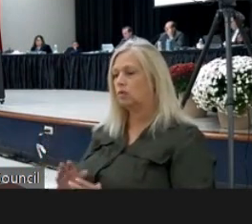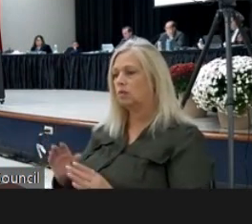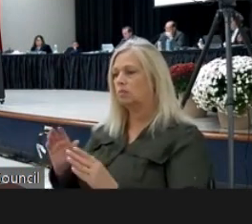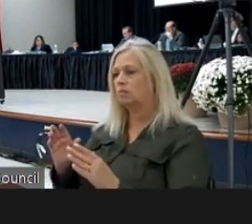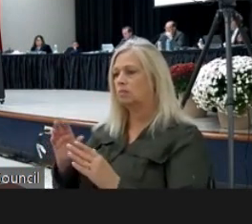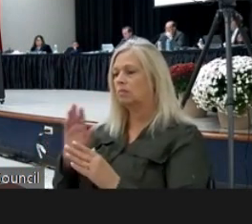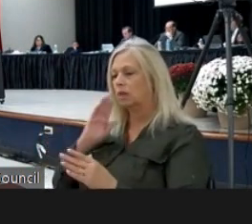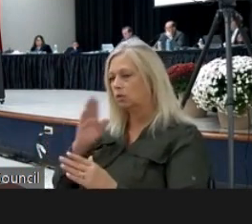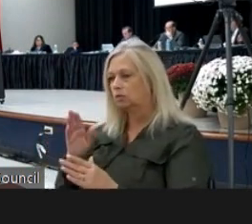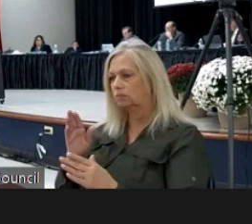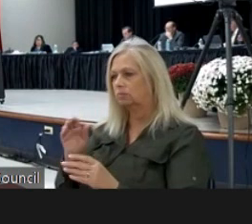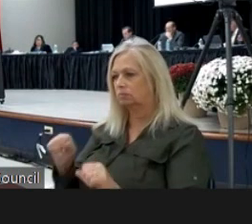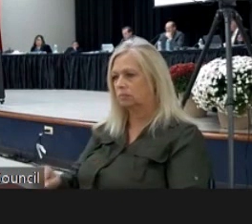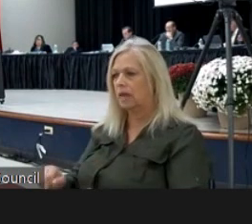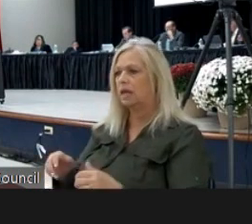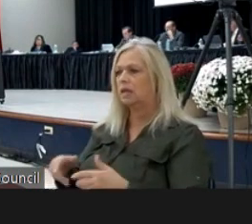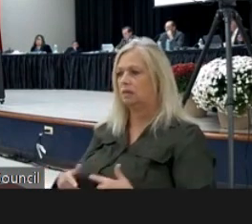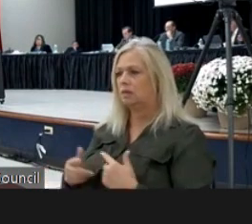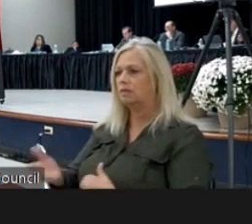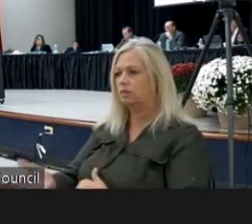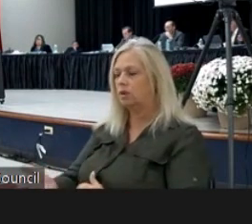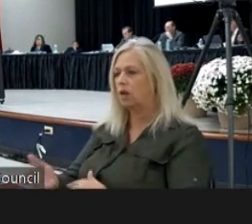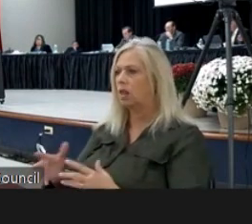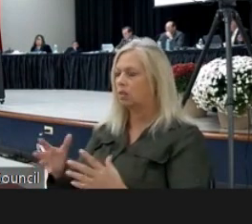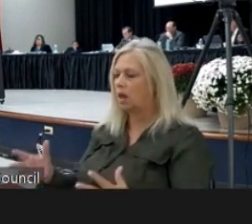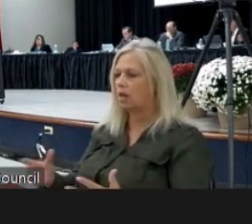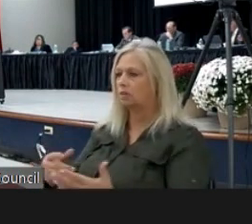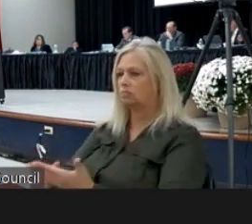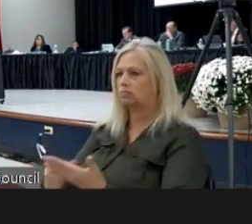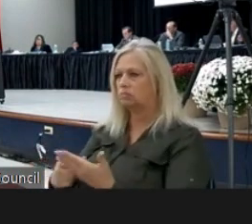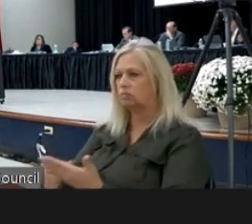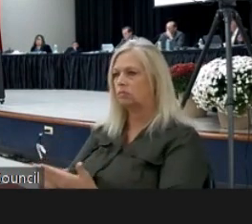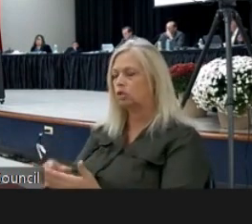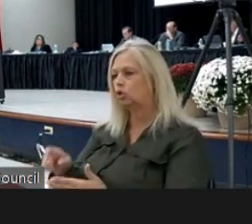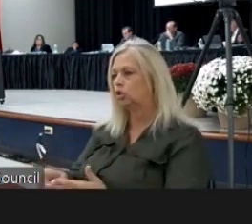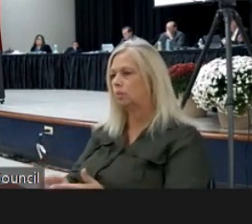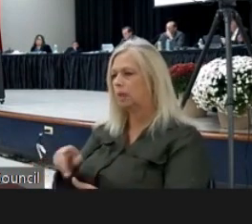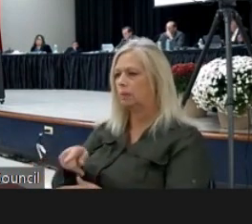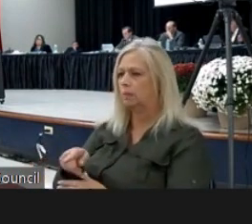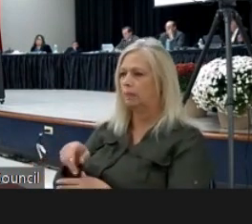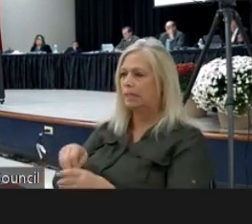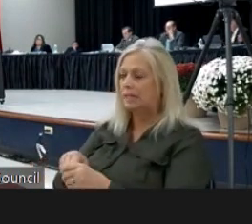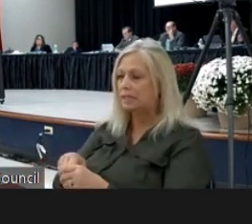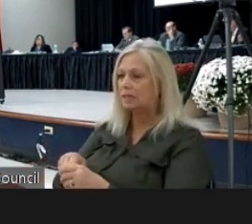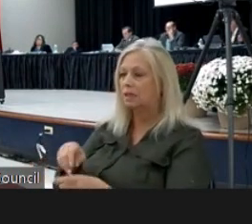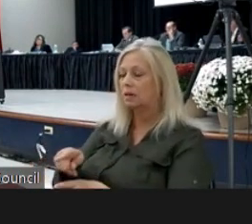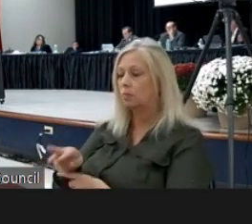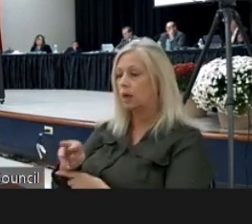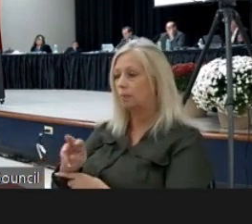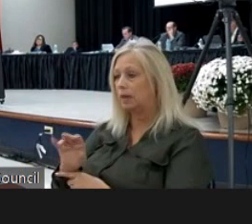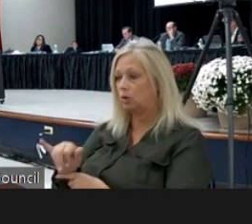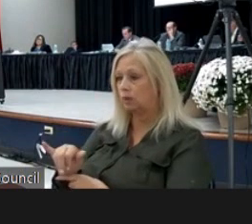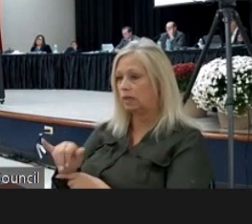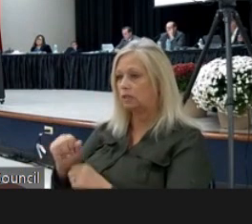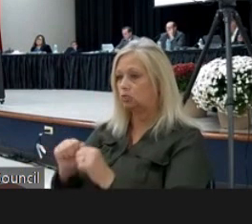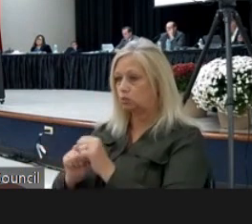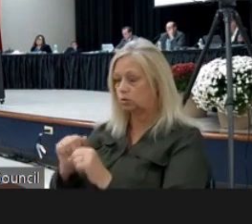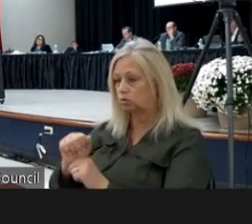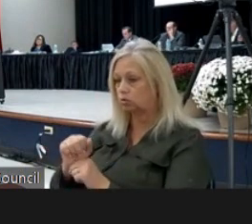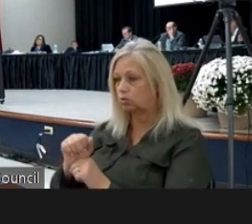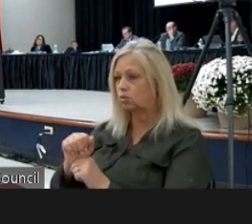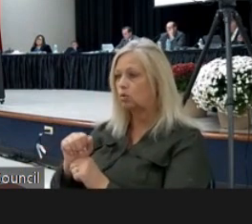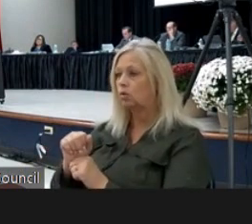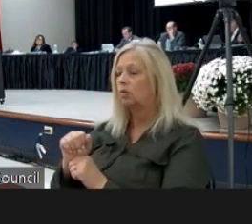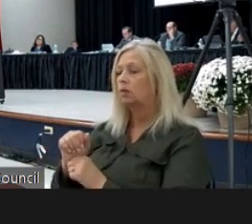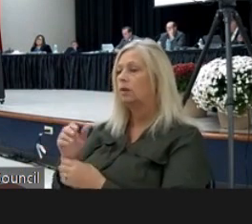the property. There was a lot of discussion about should that be in the primary structure, and because of some of the